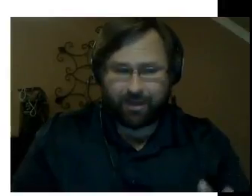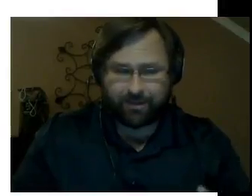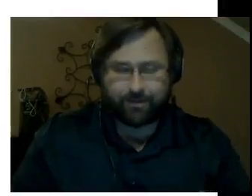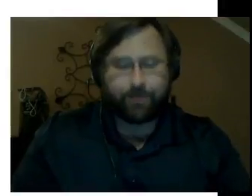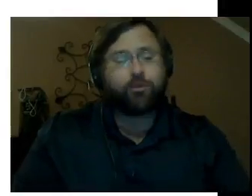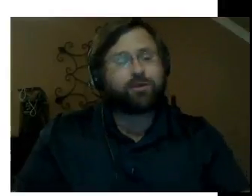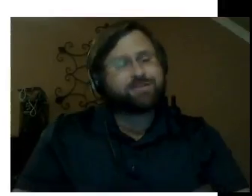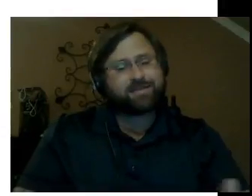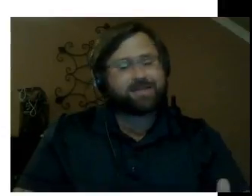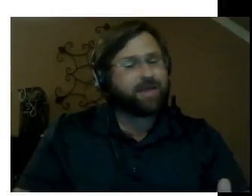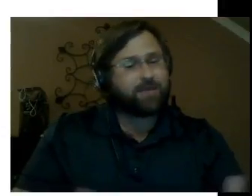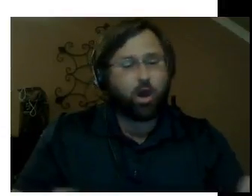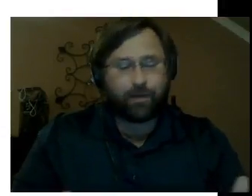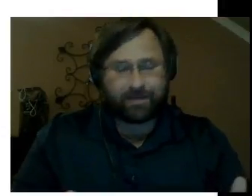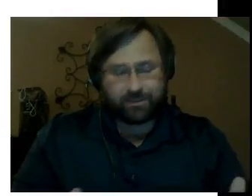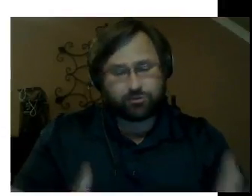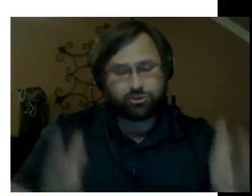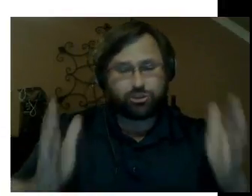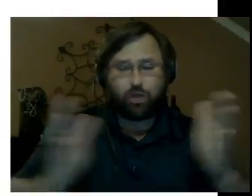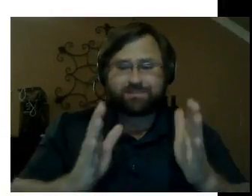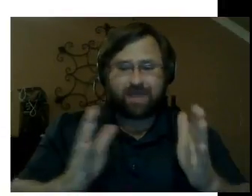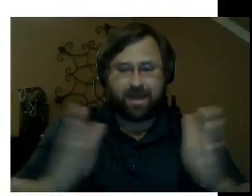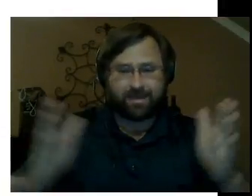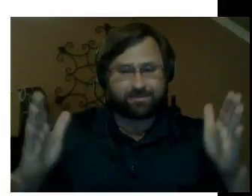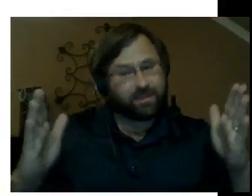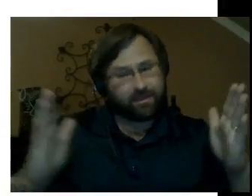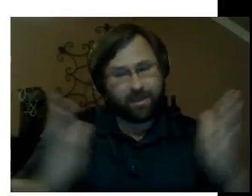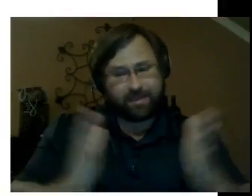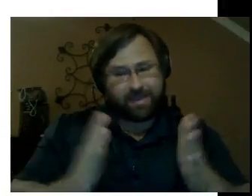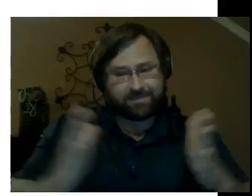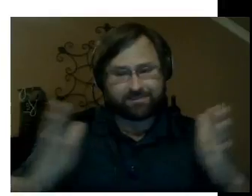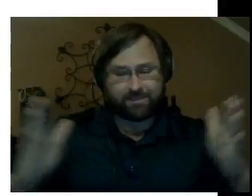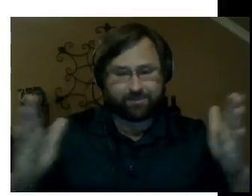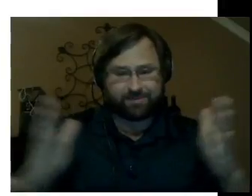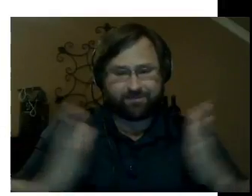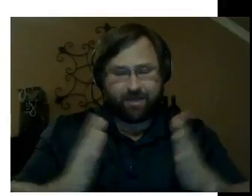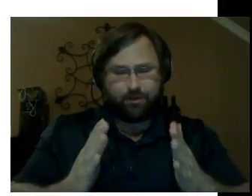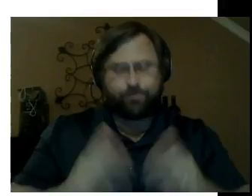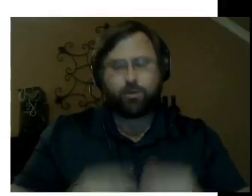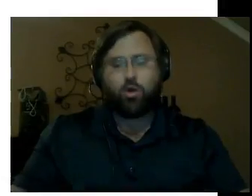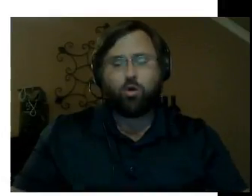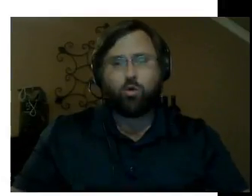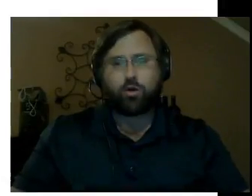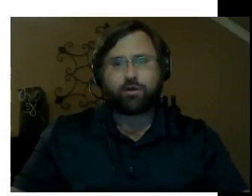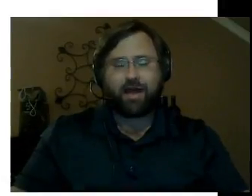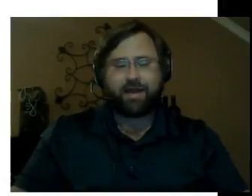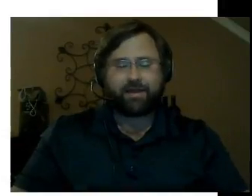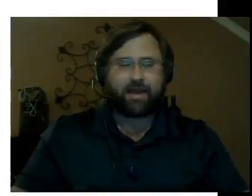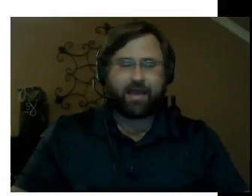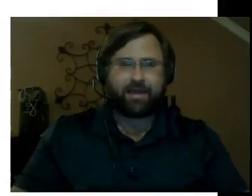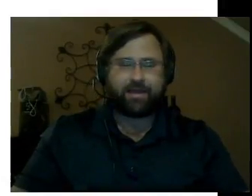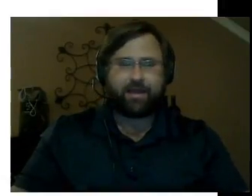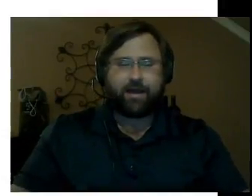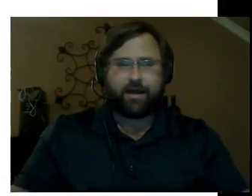not right. You can take a sign that already shows size, like a size and shape specifier, or